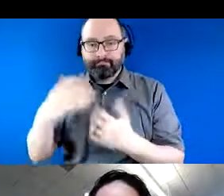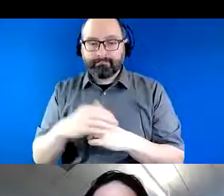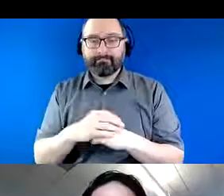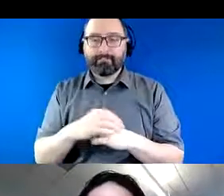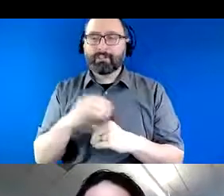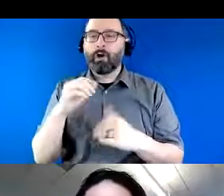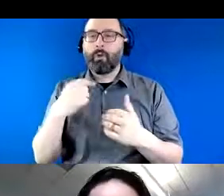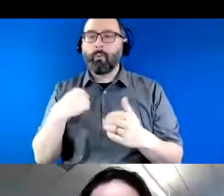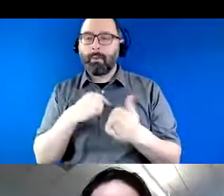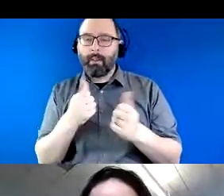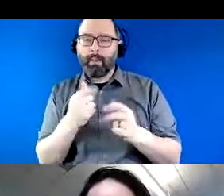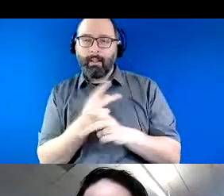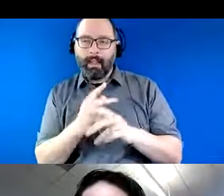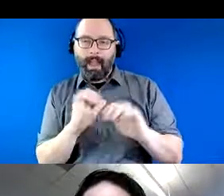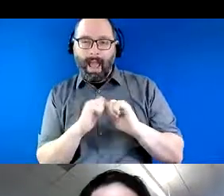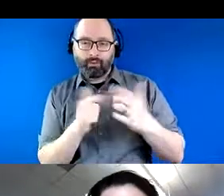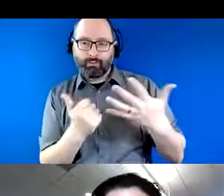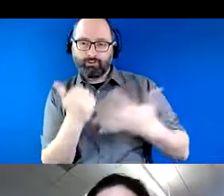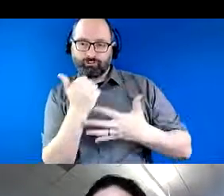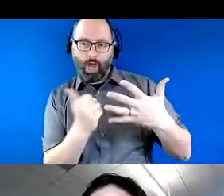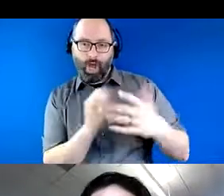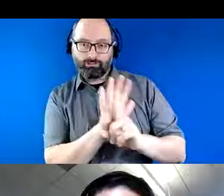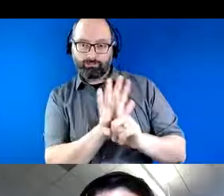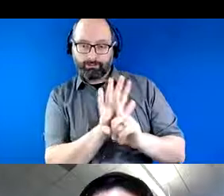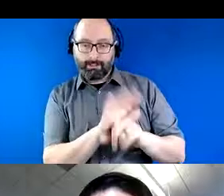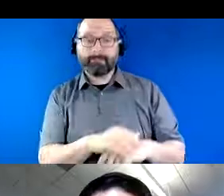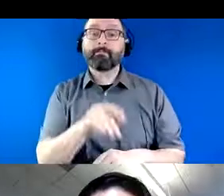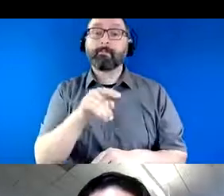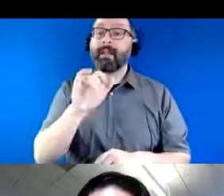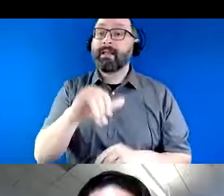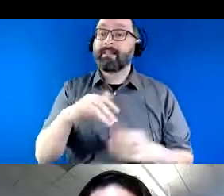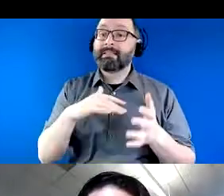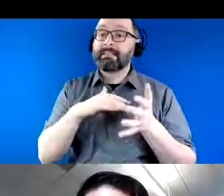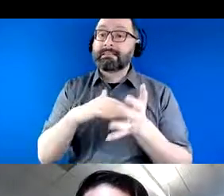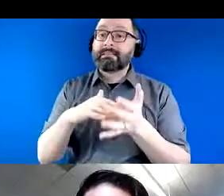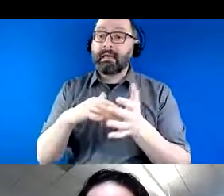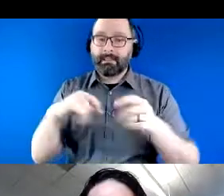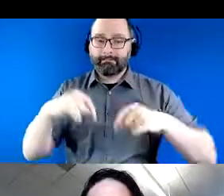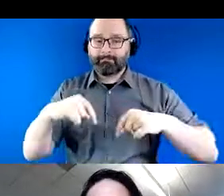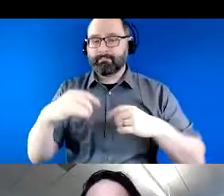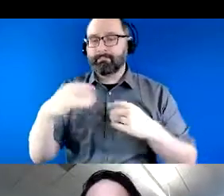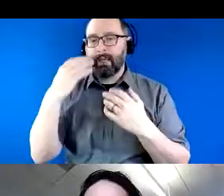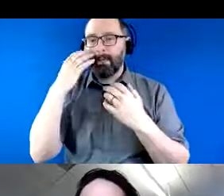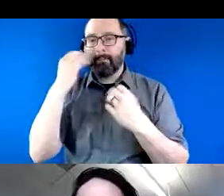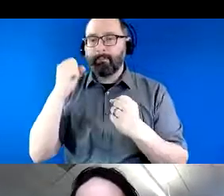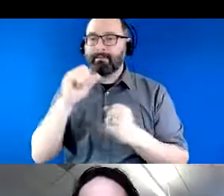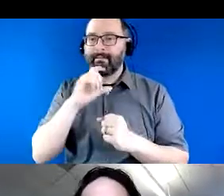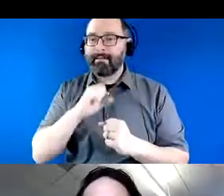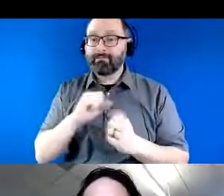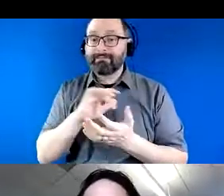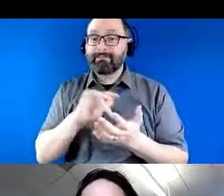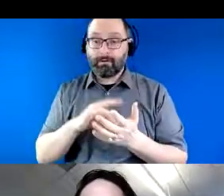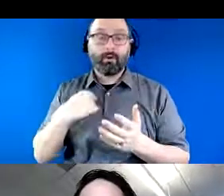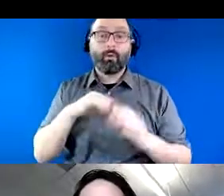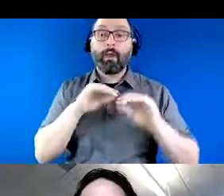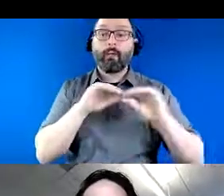the triaging method. This is a study that we did here at the Memory and Aging Center when we launched a